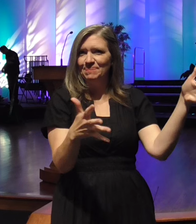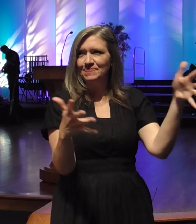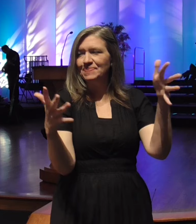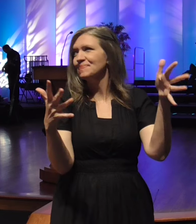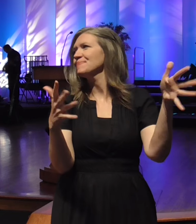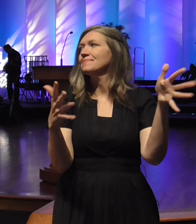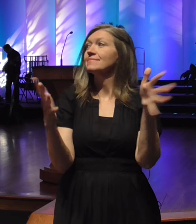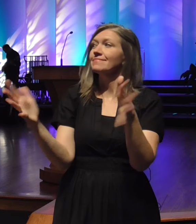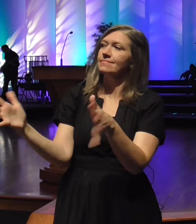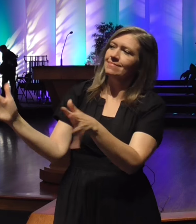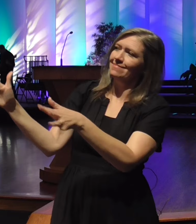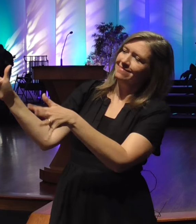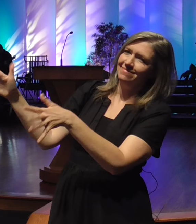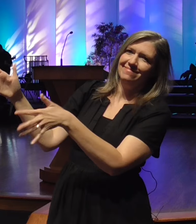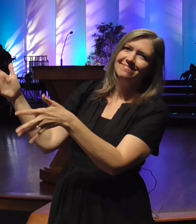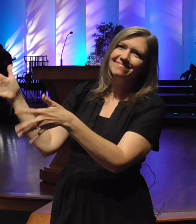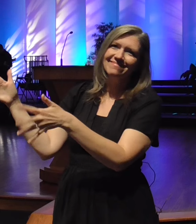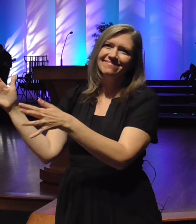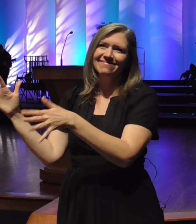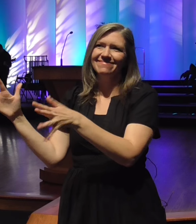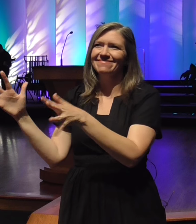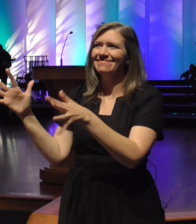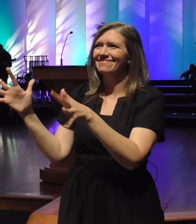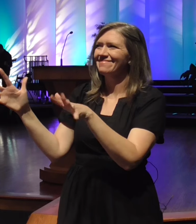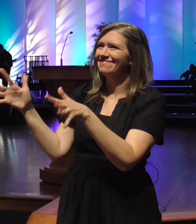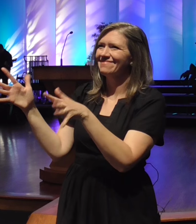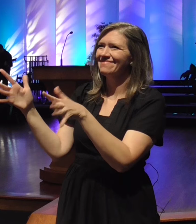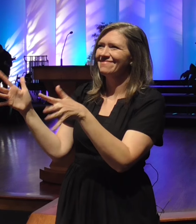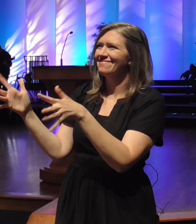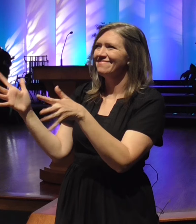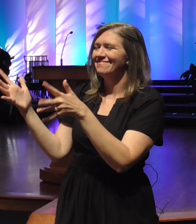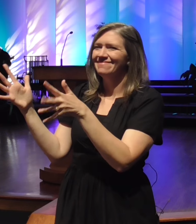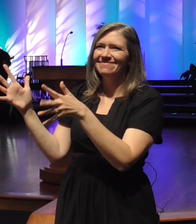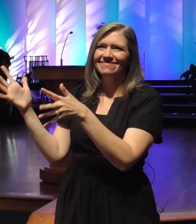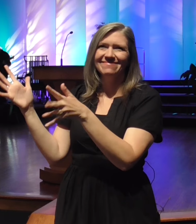Joshua Reeves. Yes.